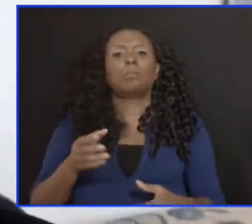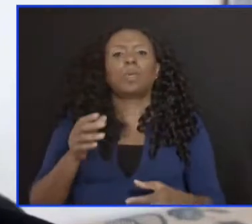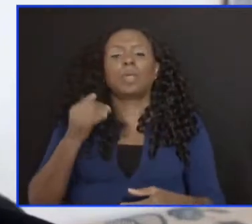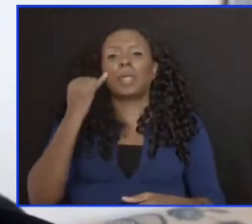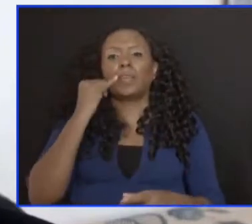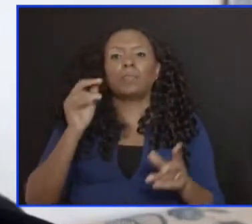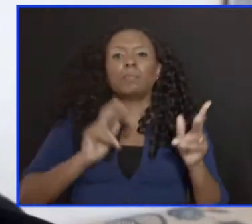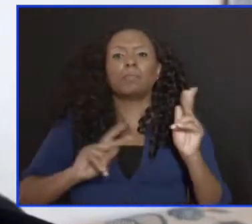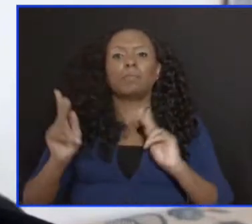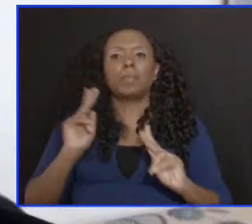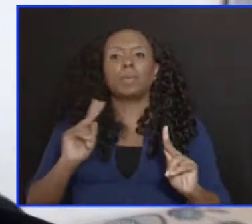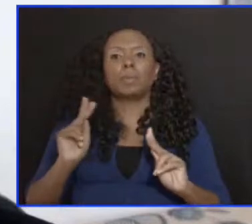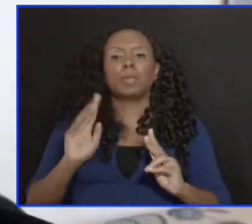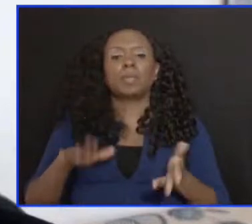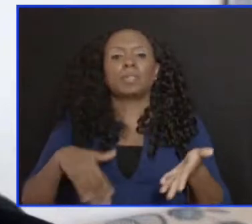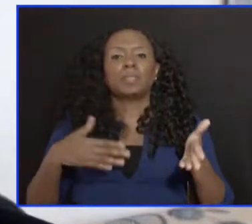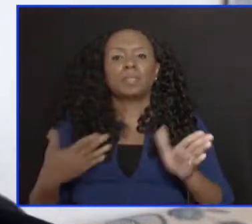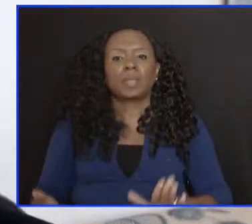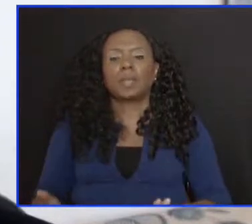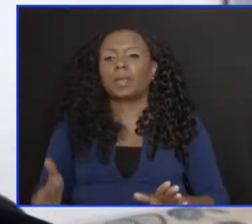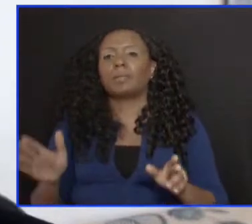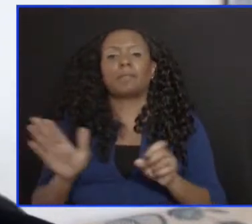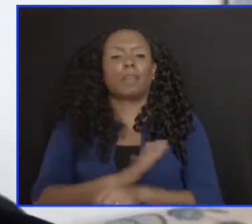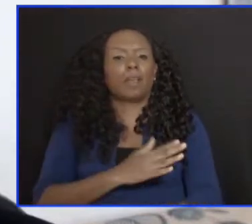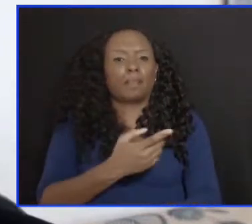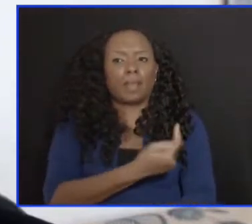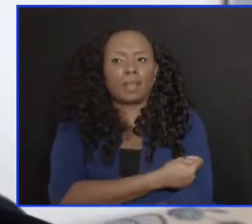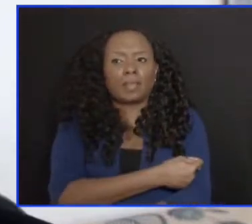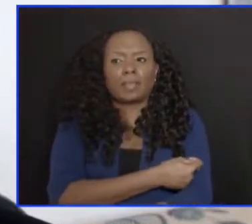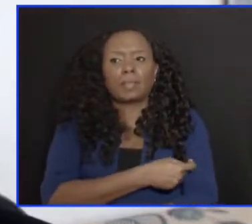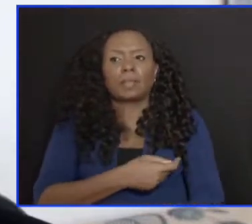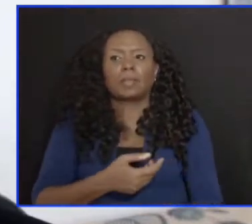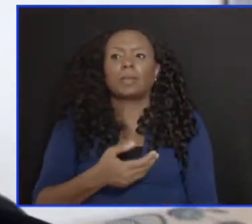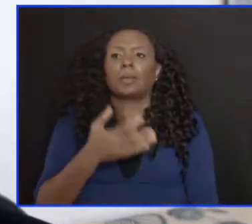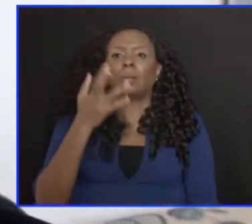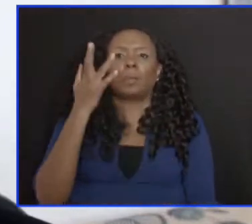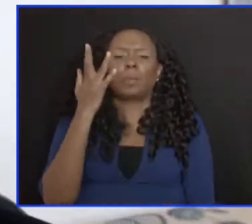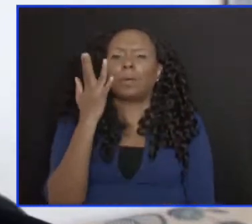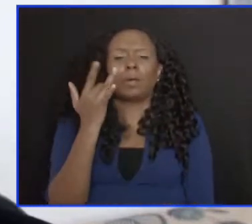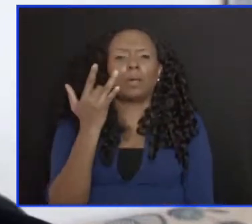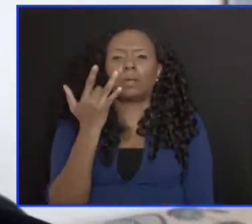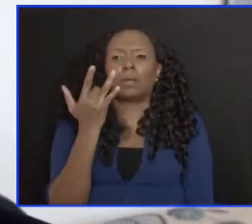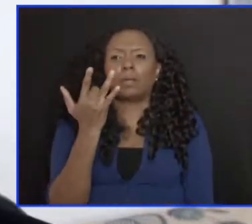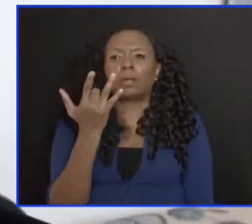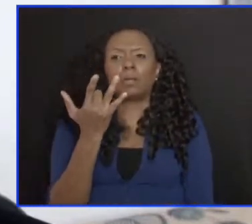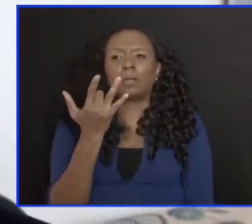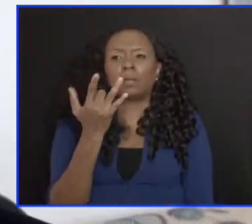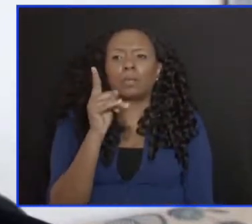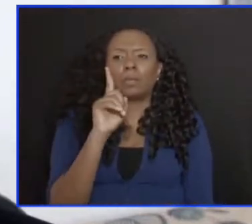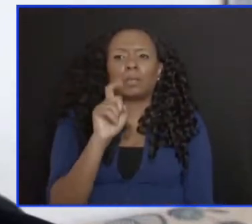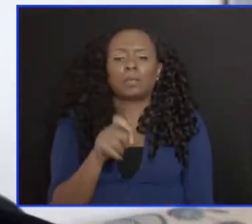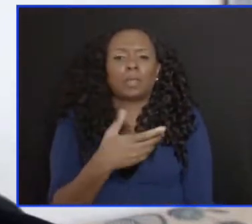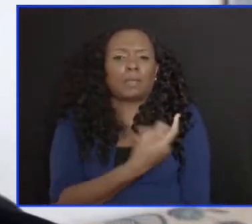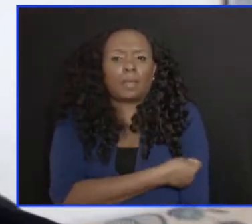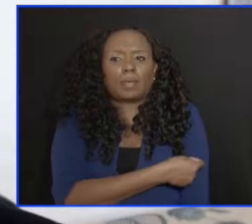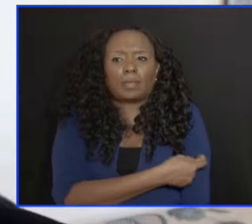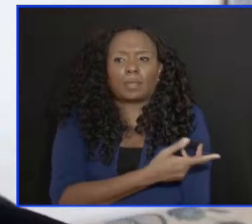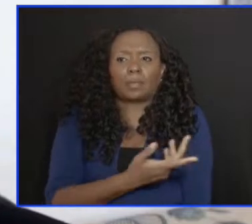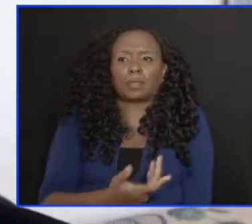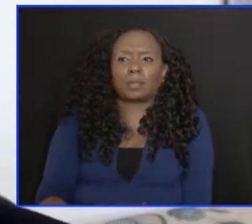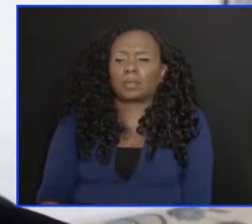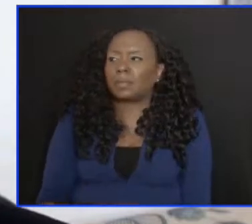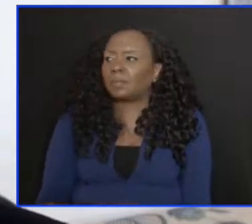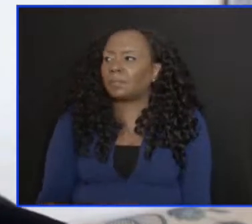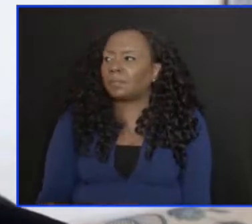if these people who died are fully vaccinated, what is the point of getting vaccinated?